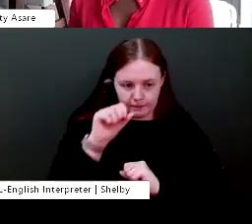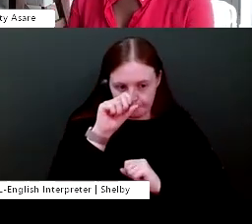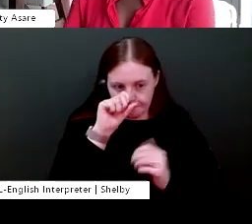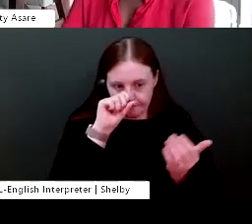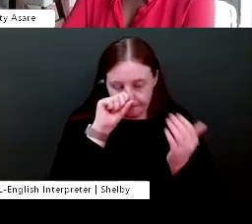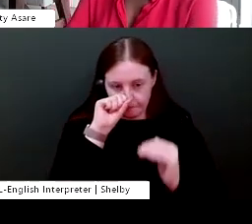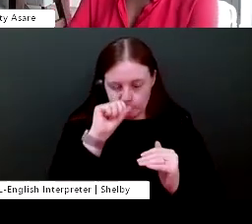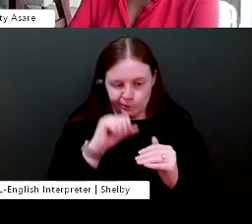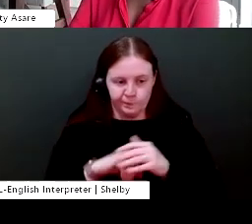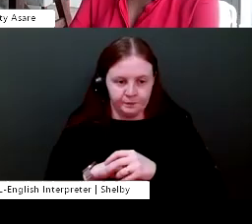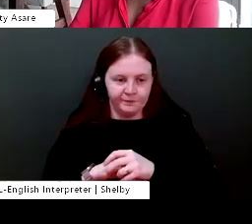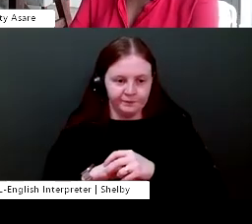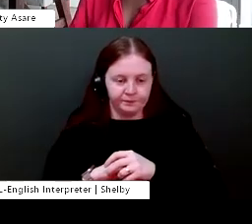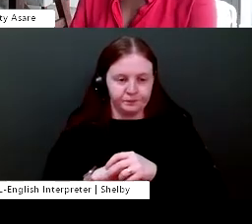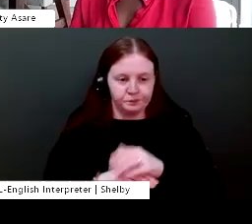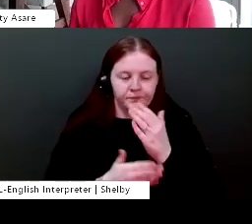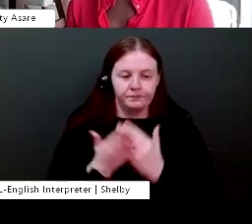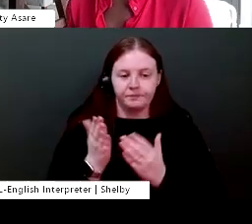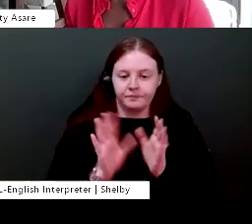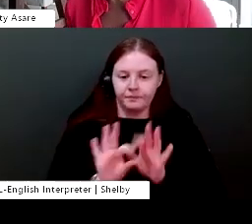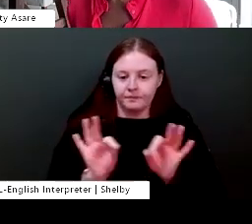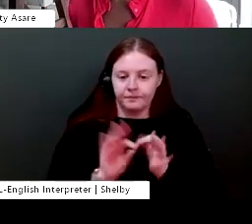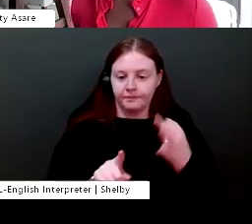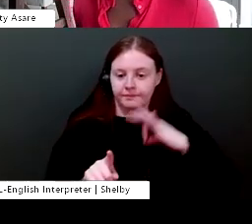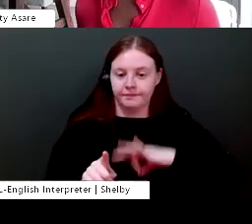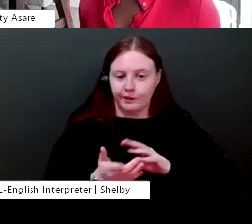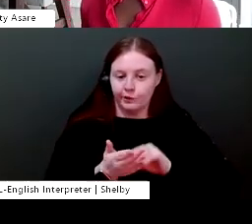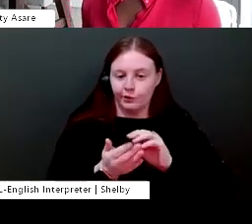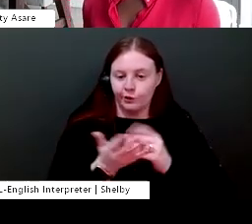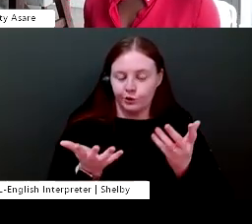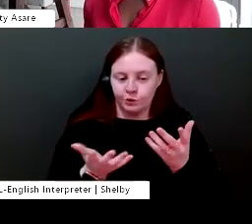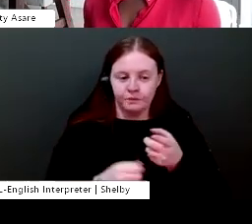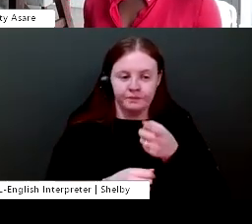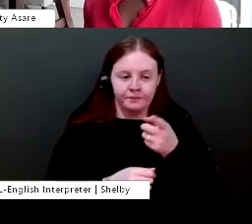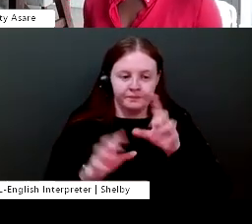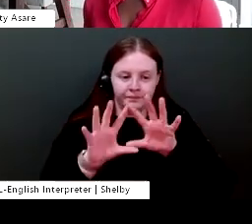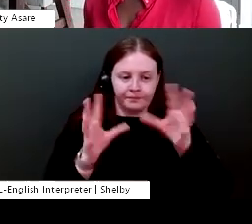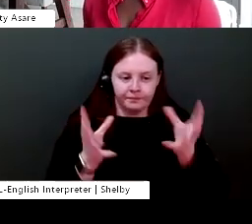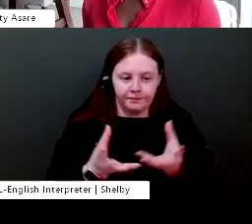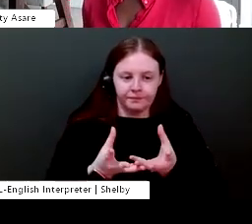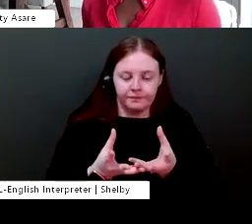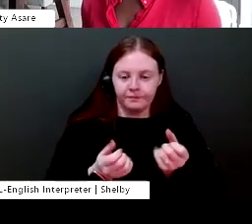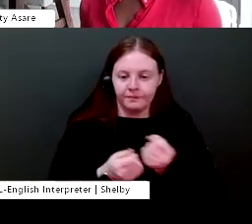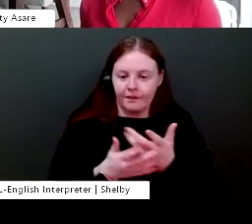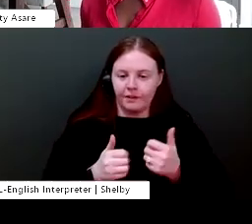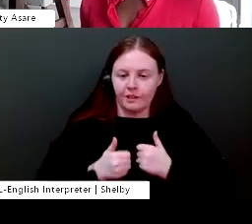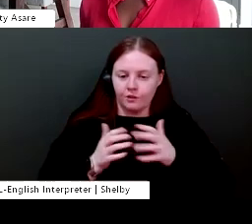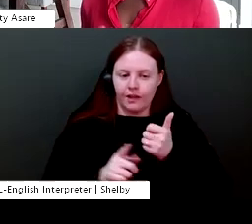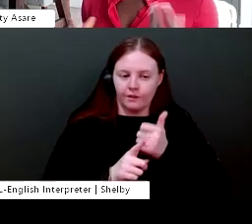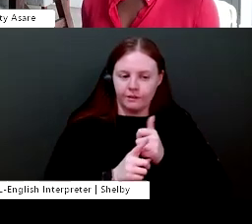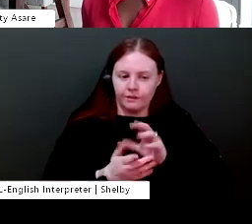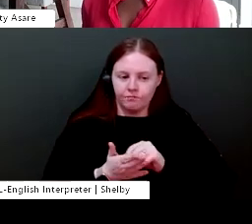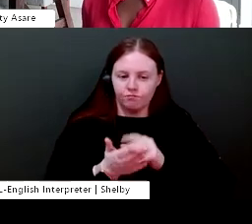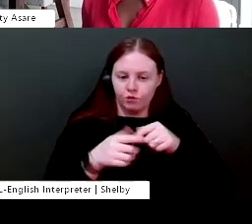We also had some key takeaways. And so this really encompasses the tangible takeaways that survivors obtained throughout the program. And so